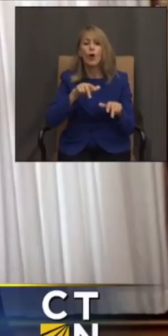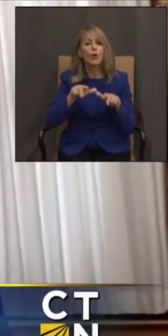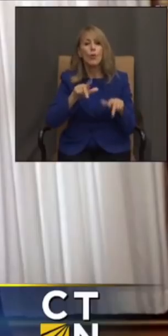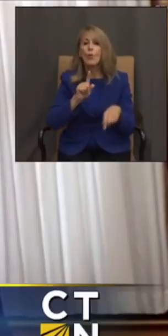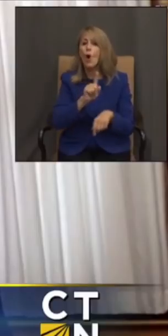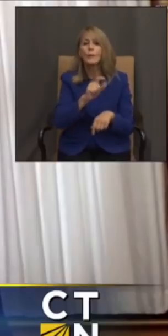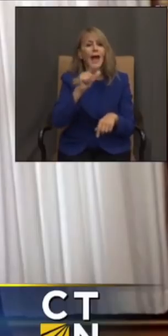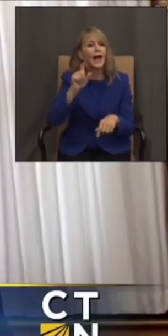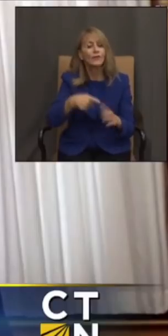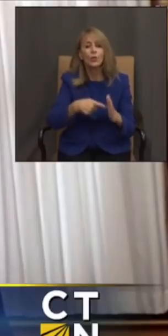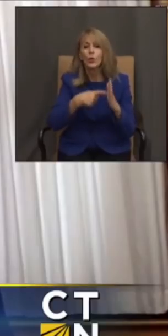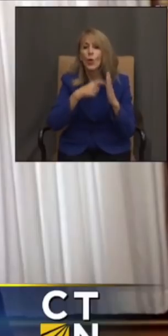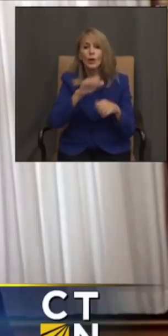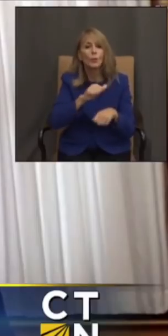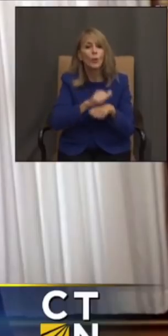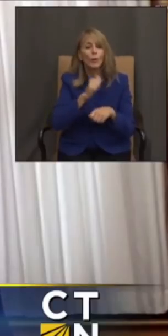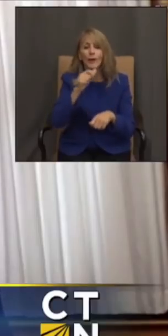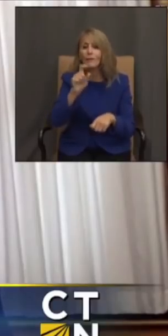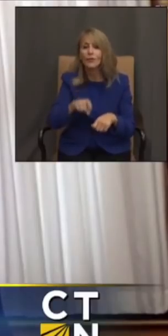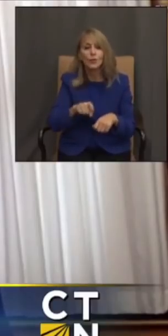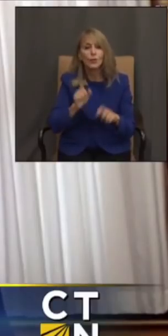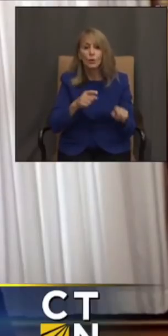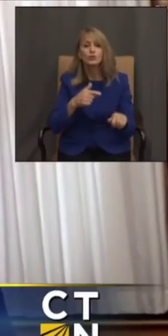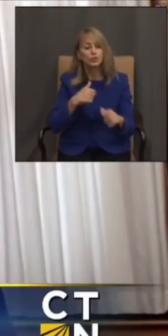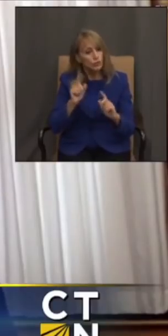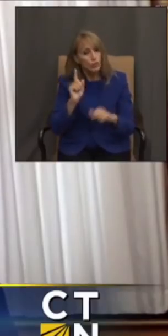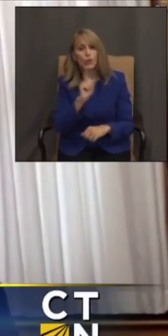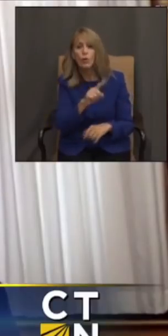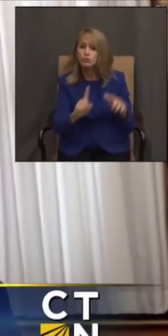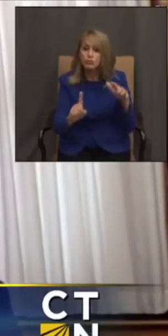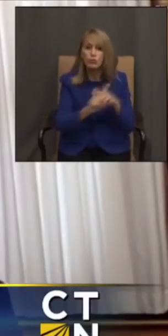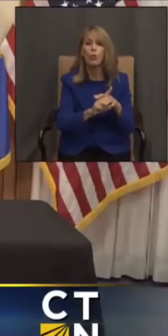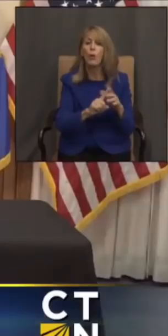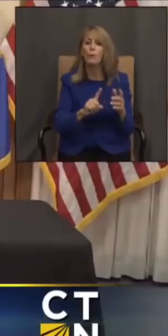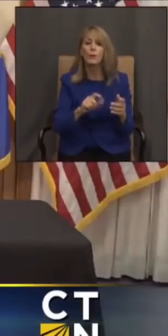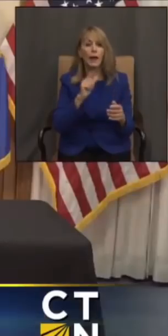great progress here, so I wouldn't read too much into that one.